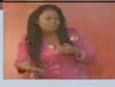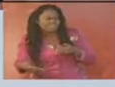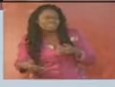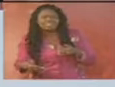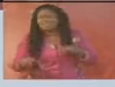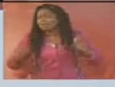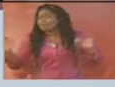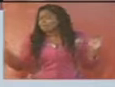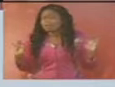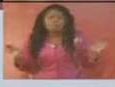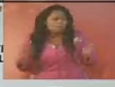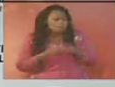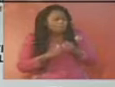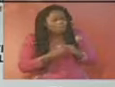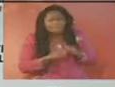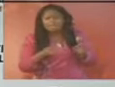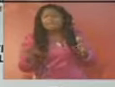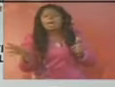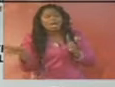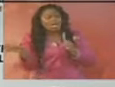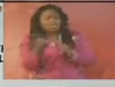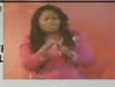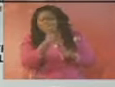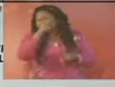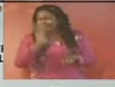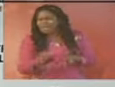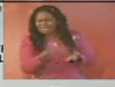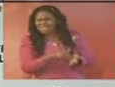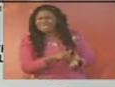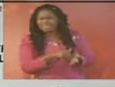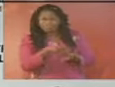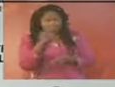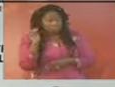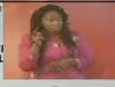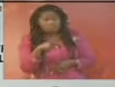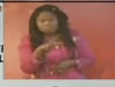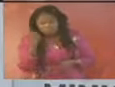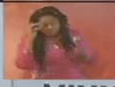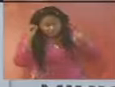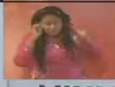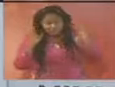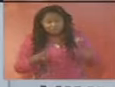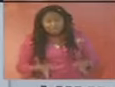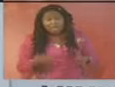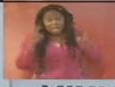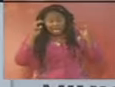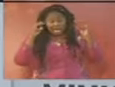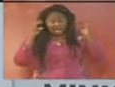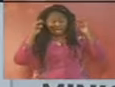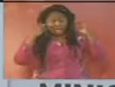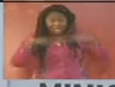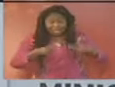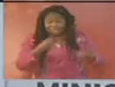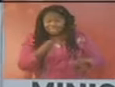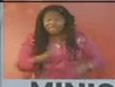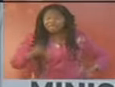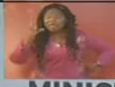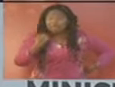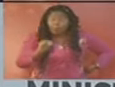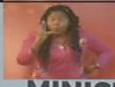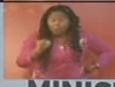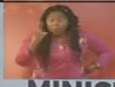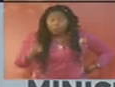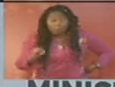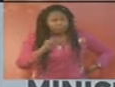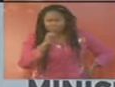basically what herd immunity is developed in one of two ways. So either through vaccination, where you develop immunization programs throughout the